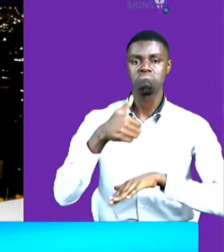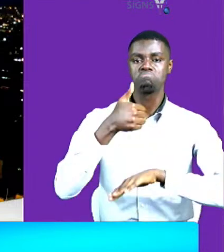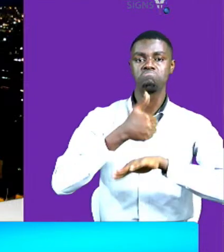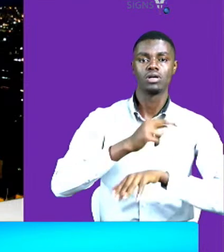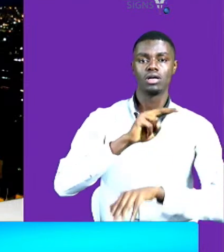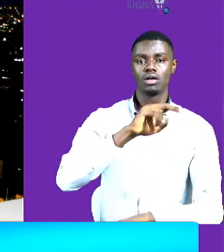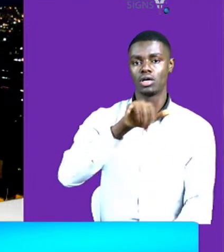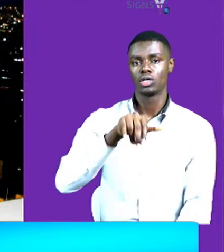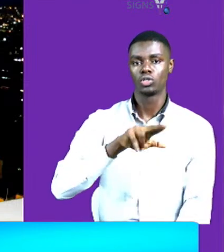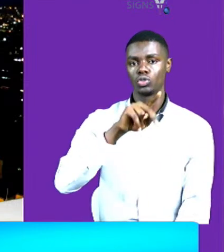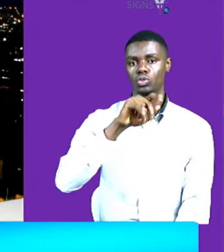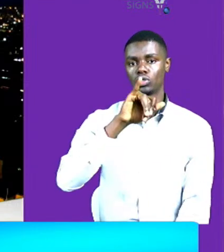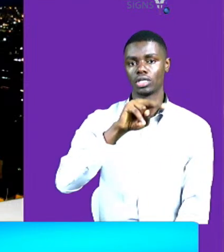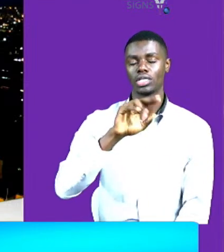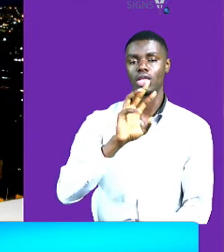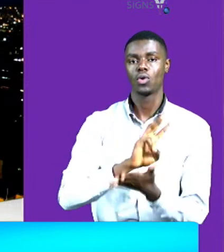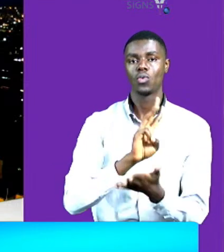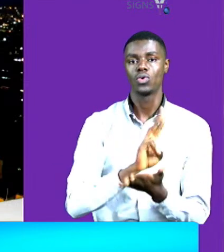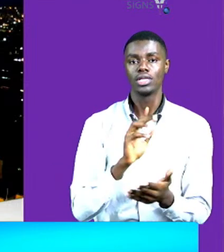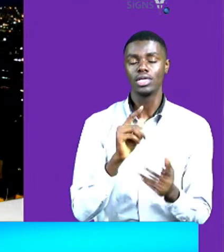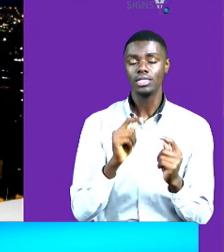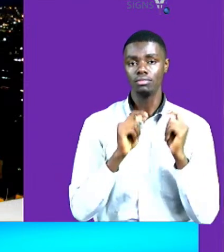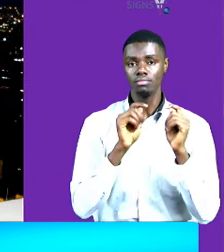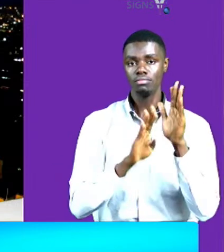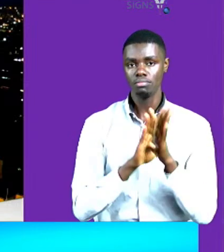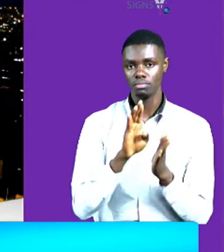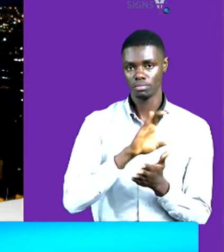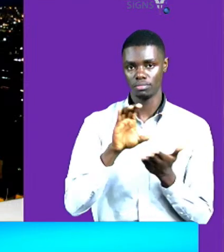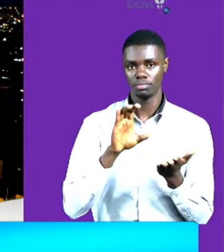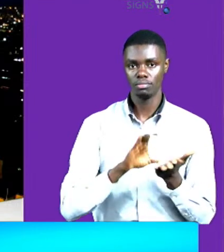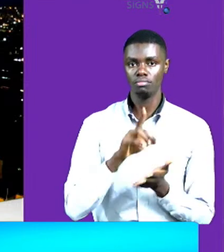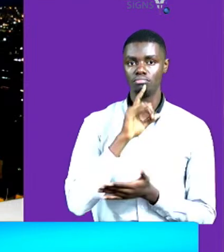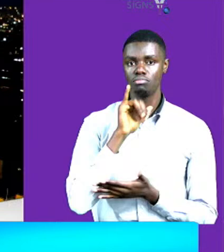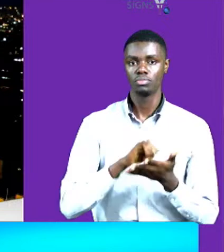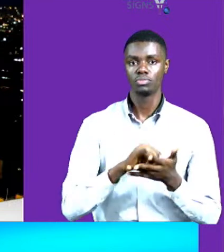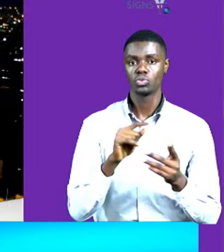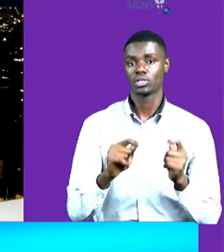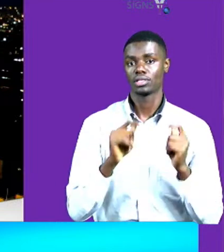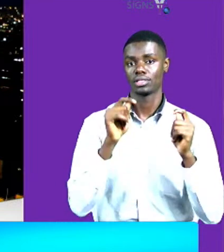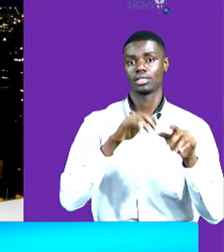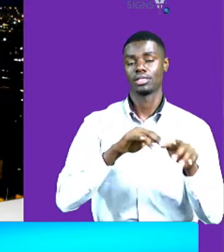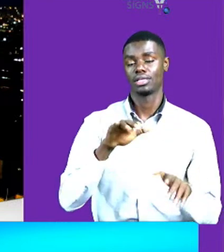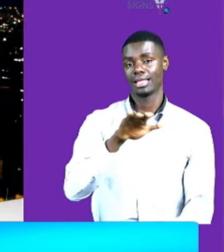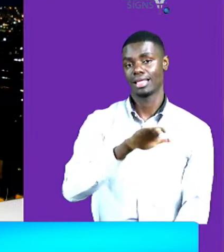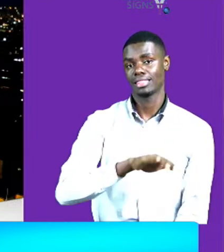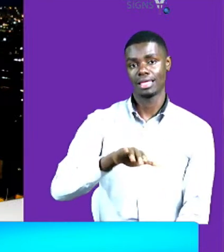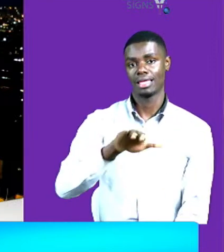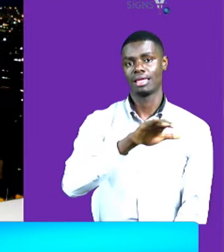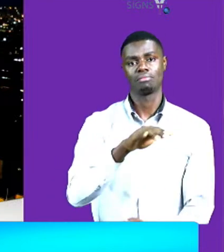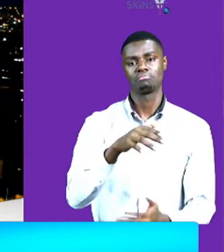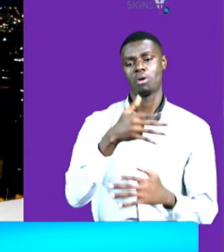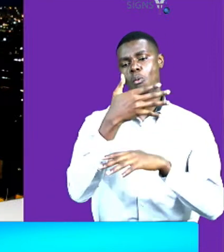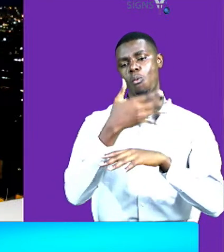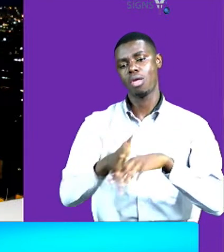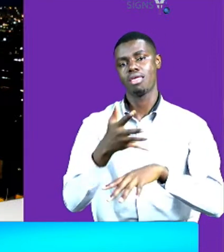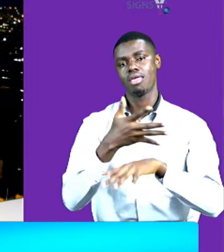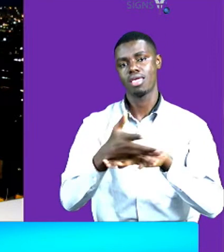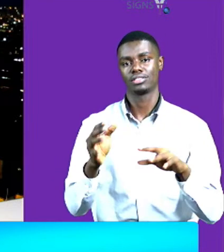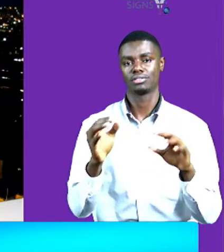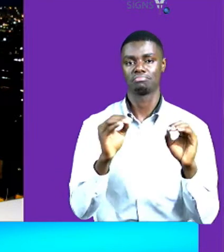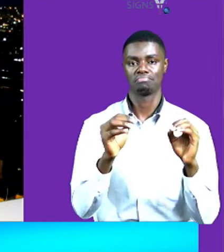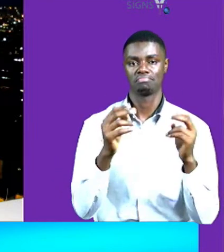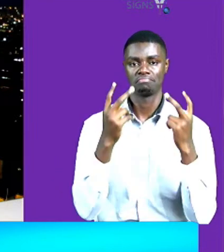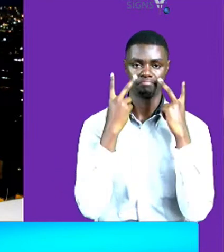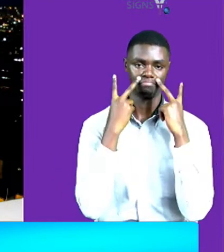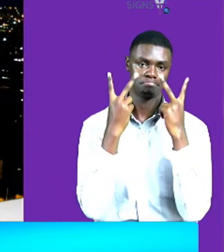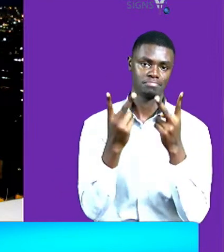Njokeine Ward Talent Development Center so that the talents in the area will not go to waste. Listen.